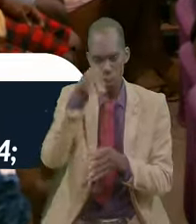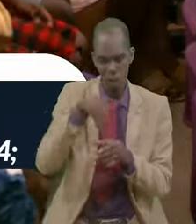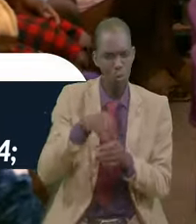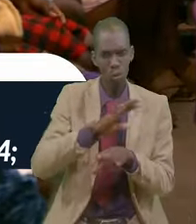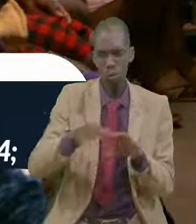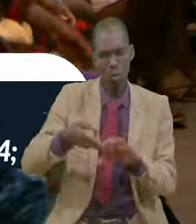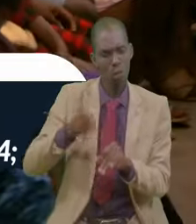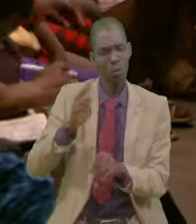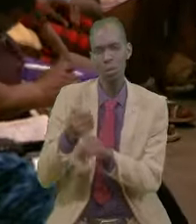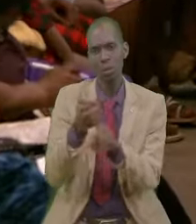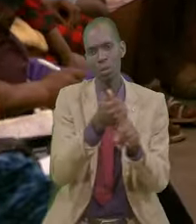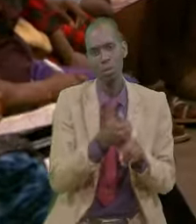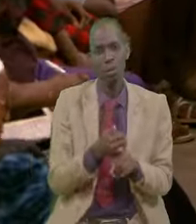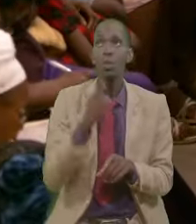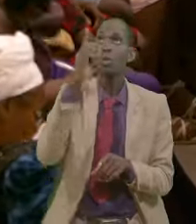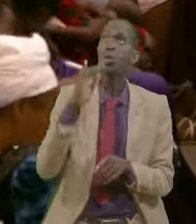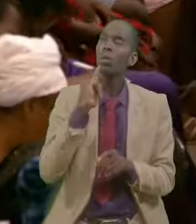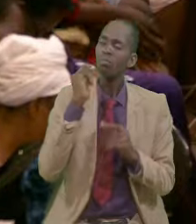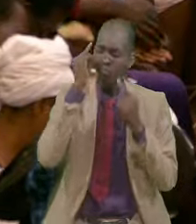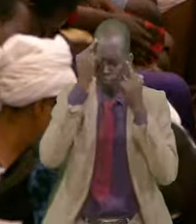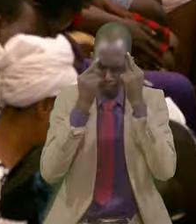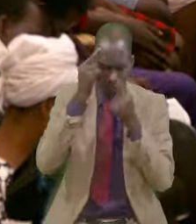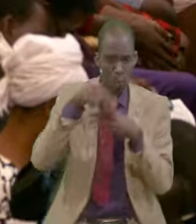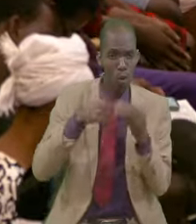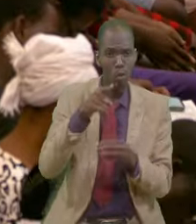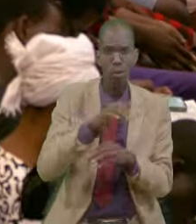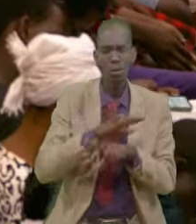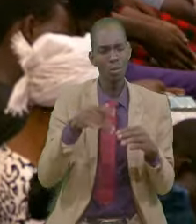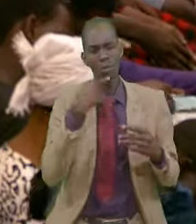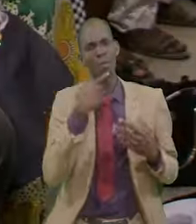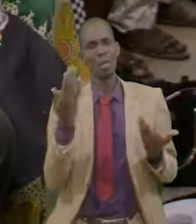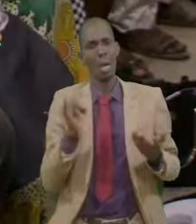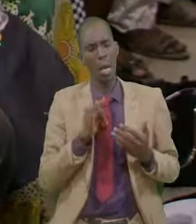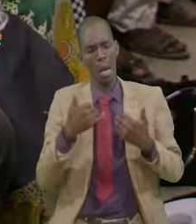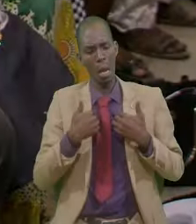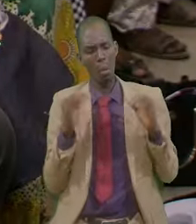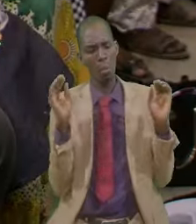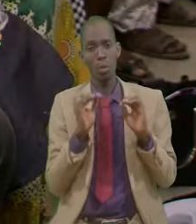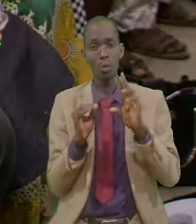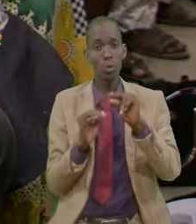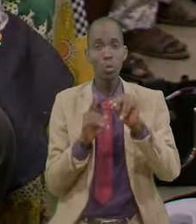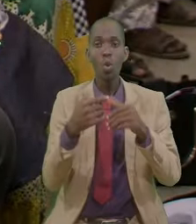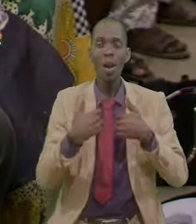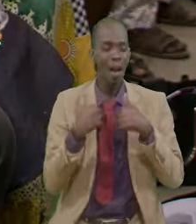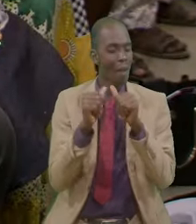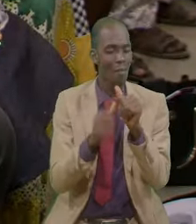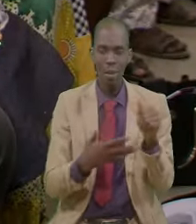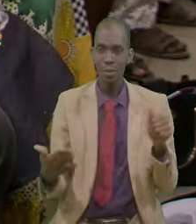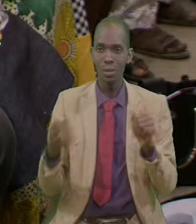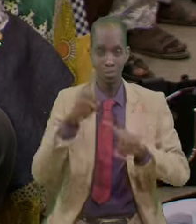out. God is thinking about you. Don't say, I have nothing. No, you have everything.